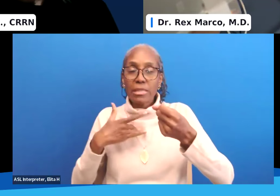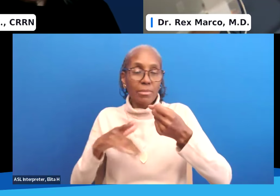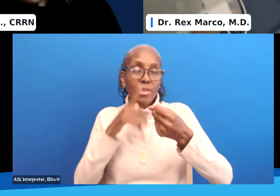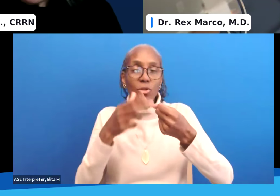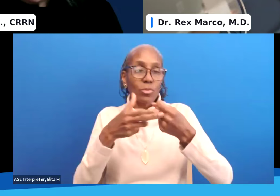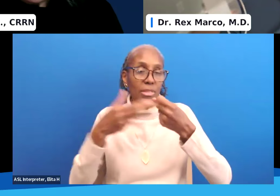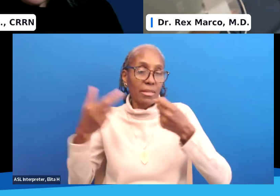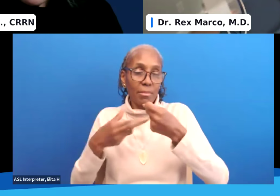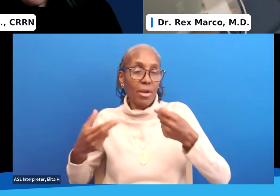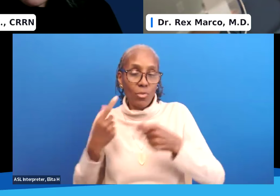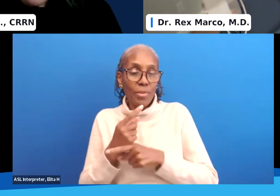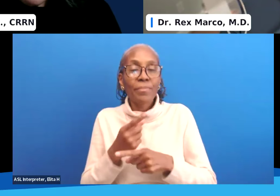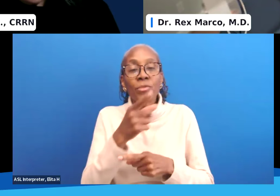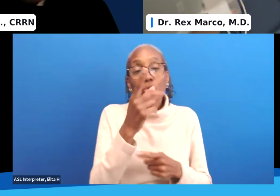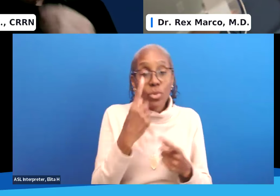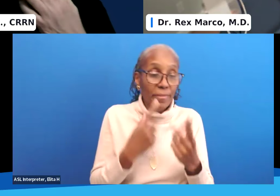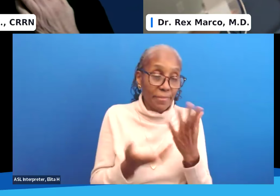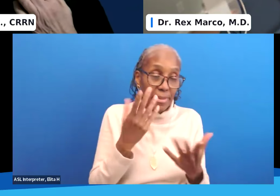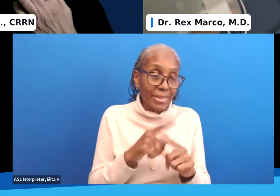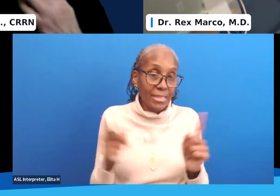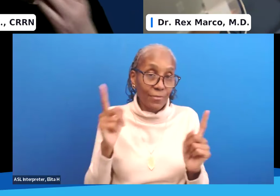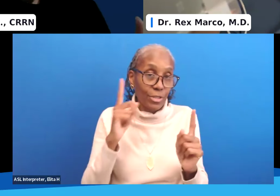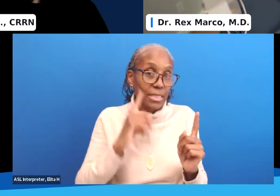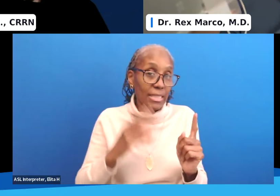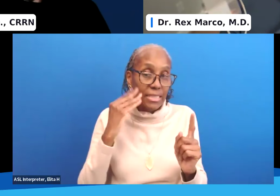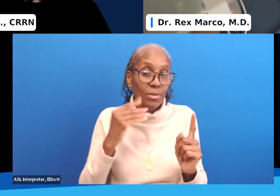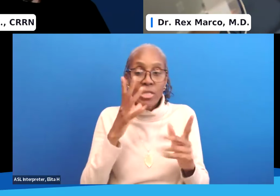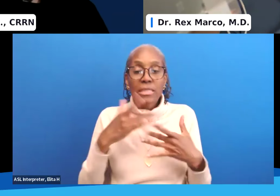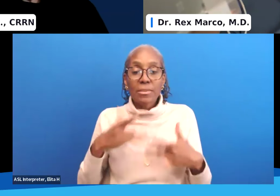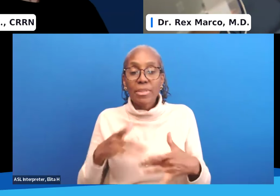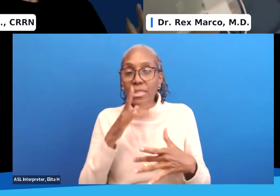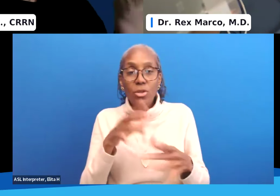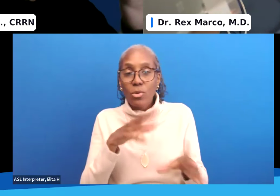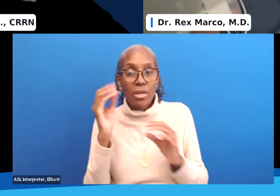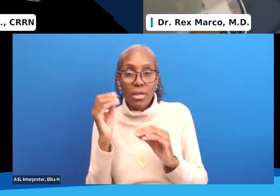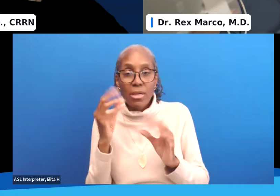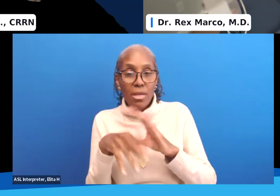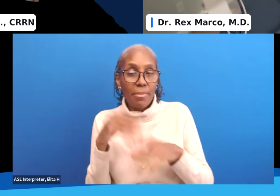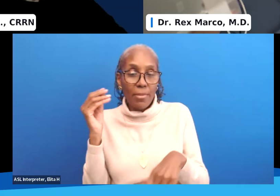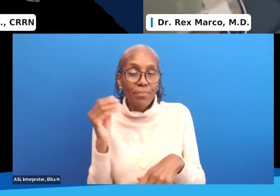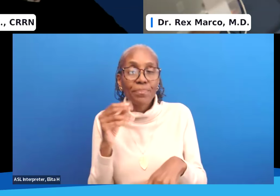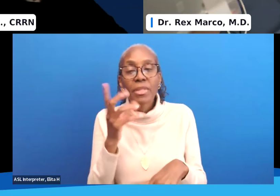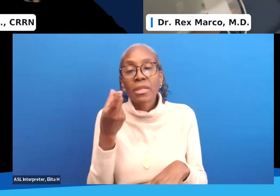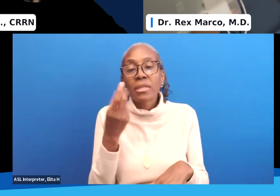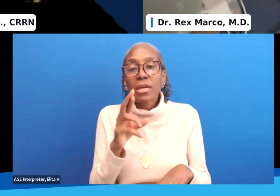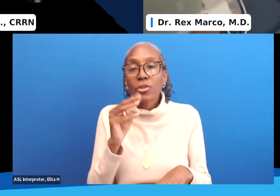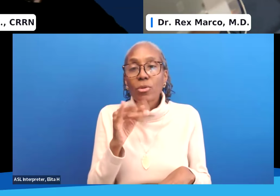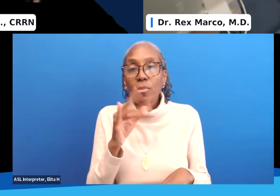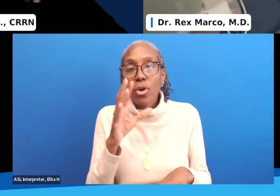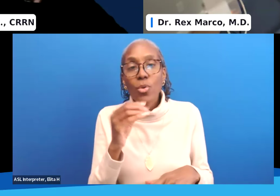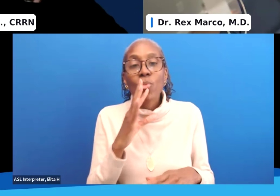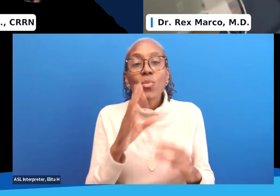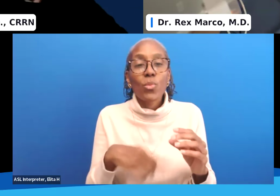my experience. You might have a different experience, but usually they don't come out. Now, what do you think, Dr. Marco, about the new